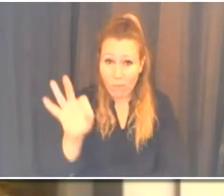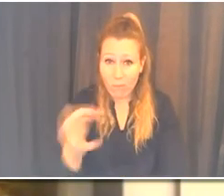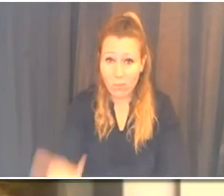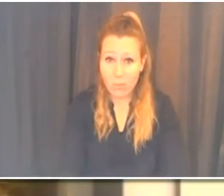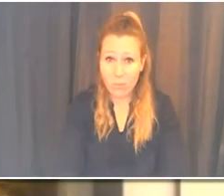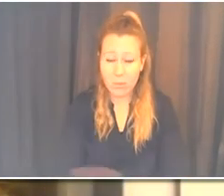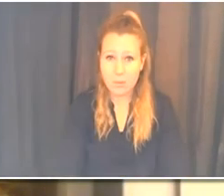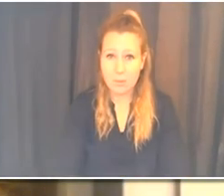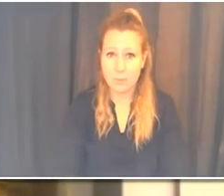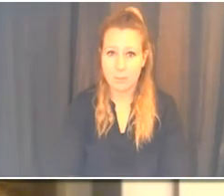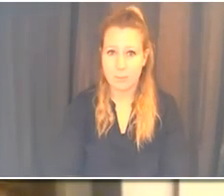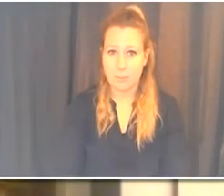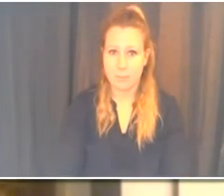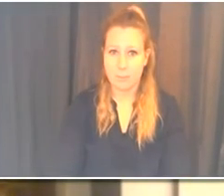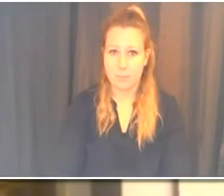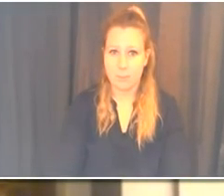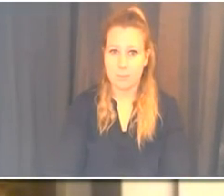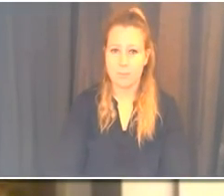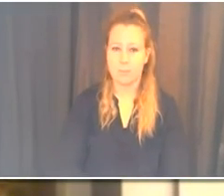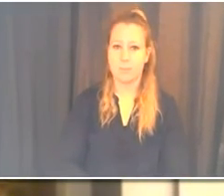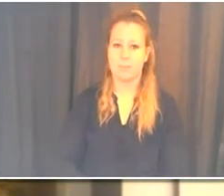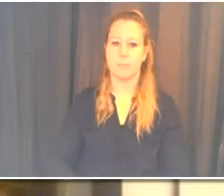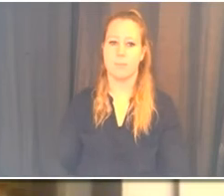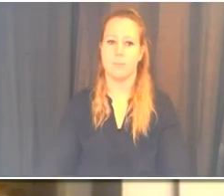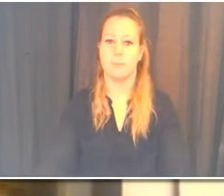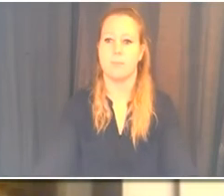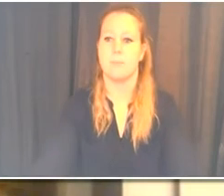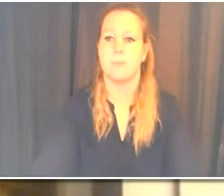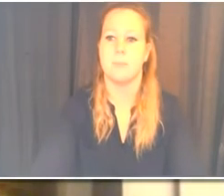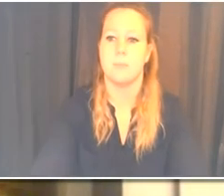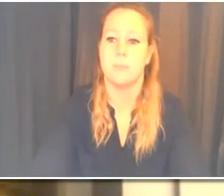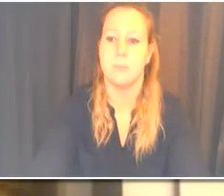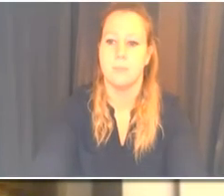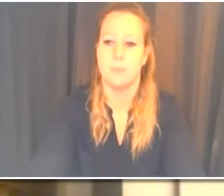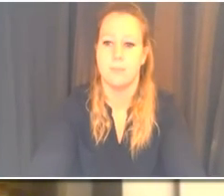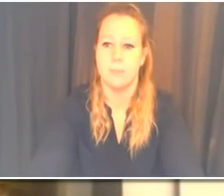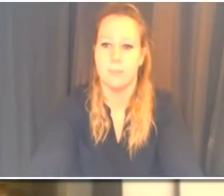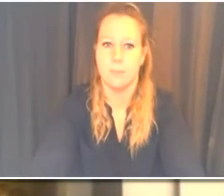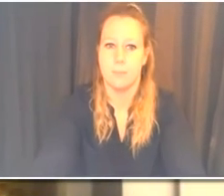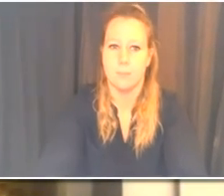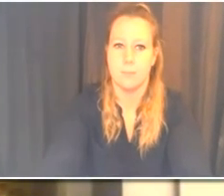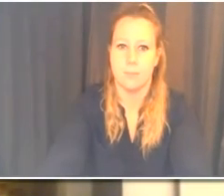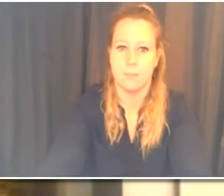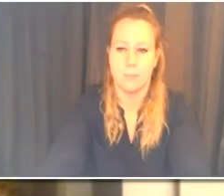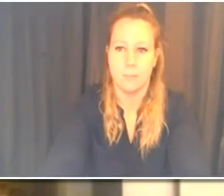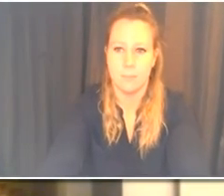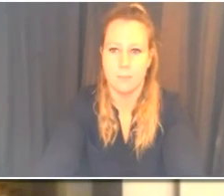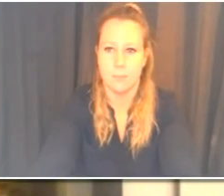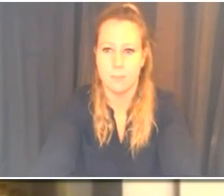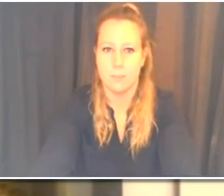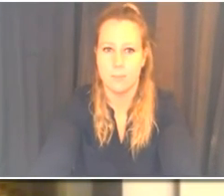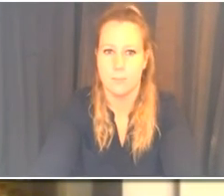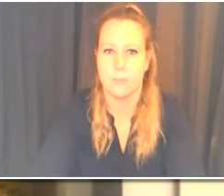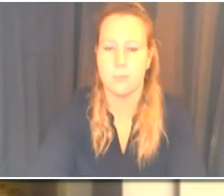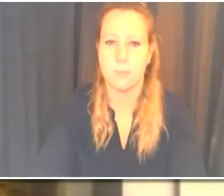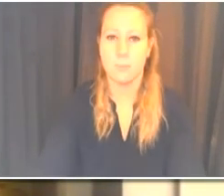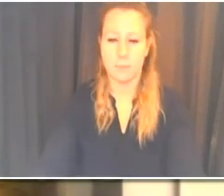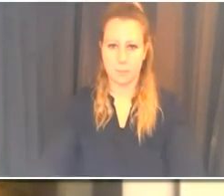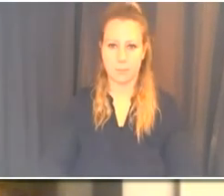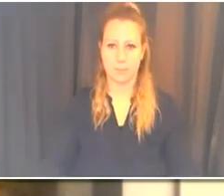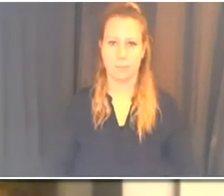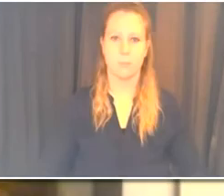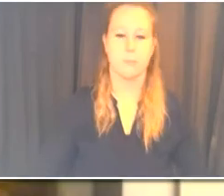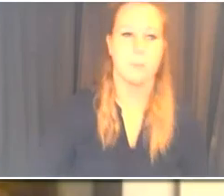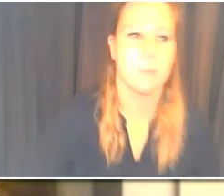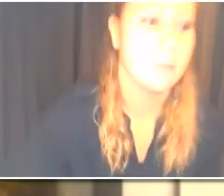you unfortunately Miss box we still can't hear you I'm going to move to the next witness the W